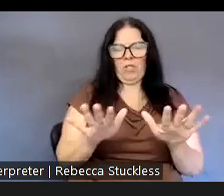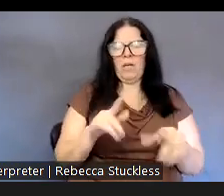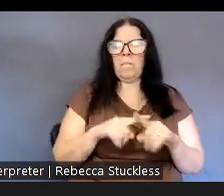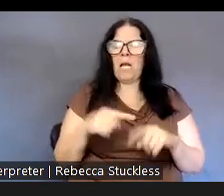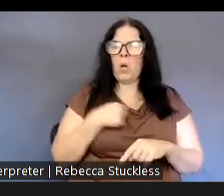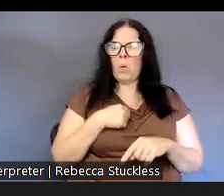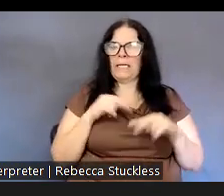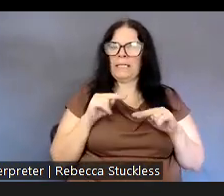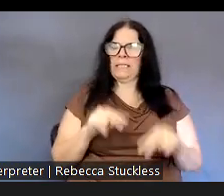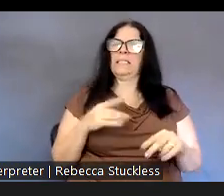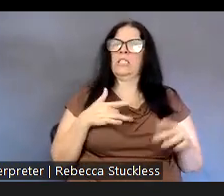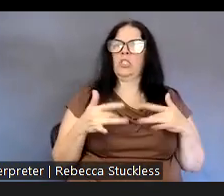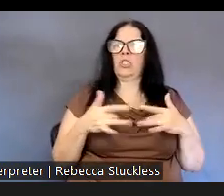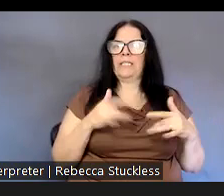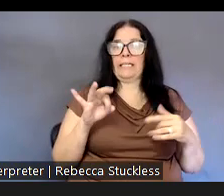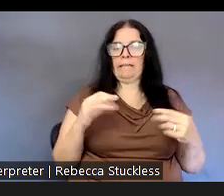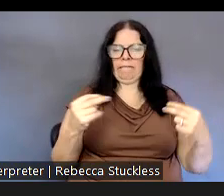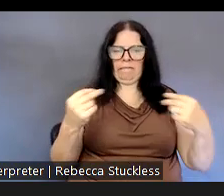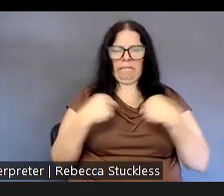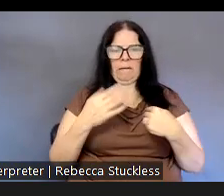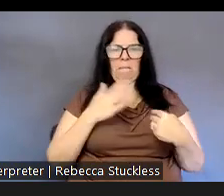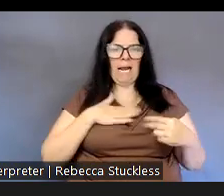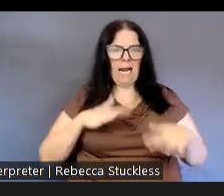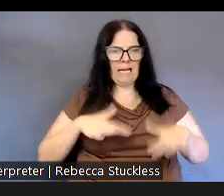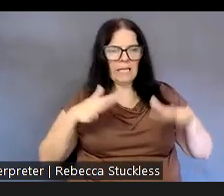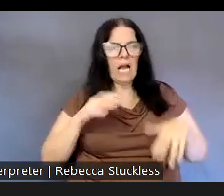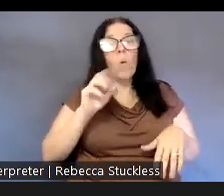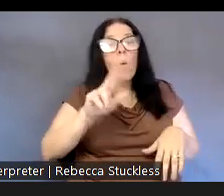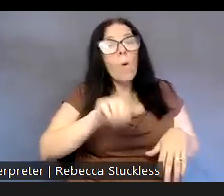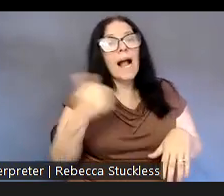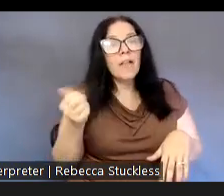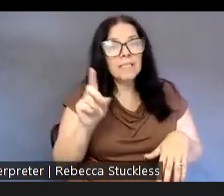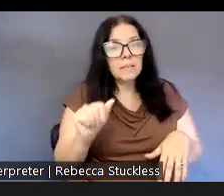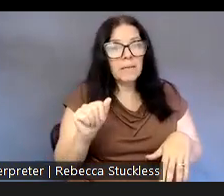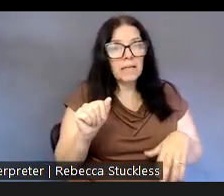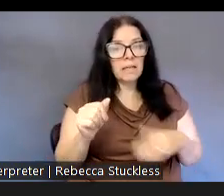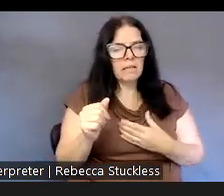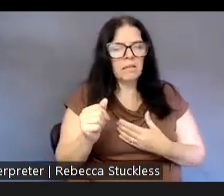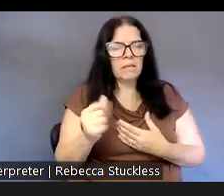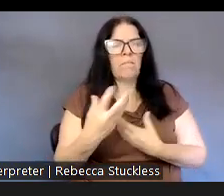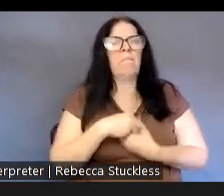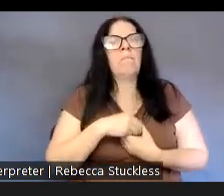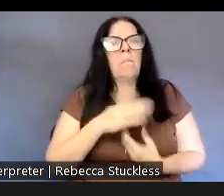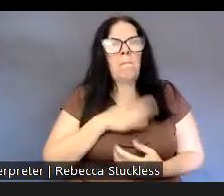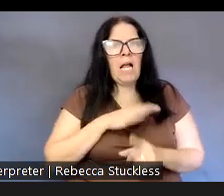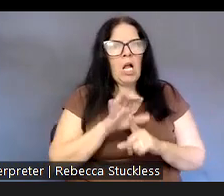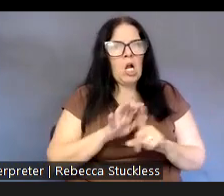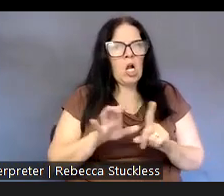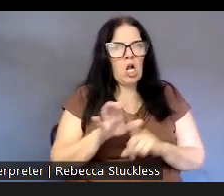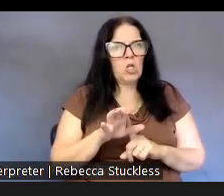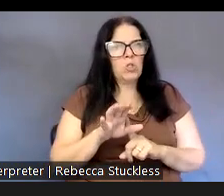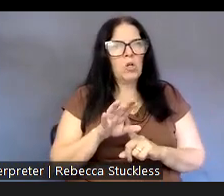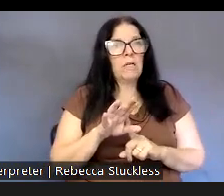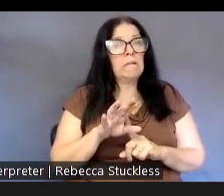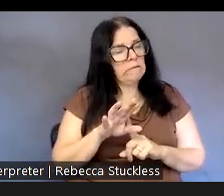view one's anxiety or other disability as one's culture courts the risk